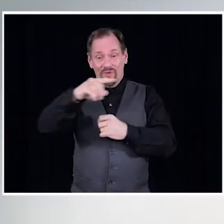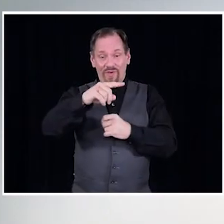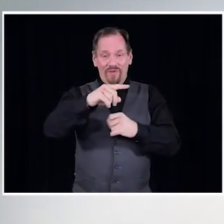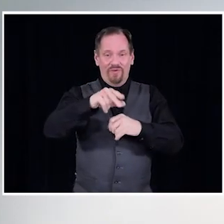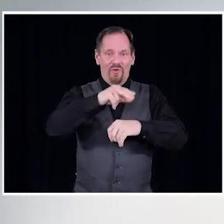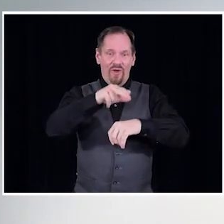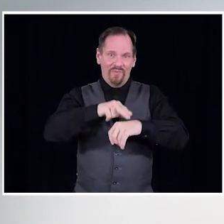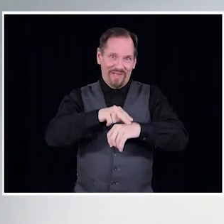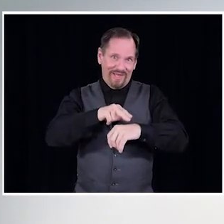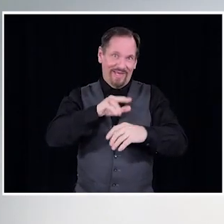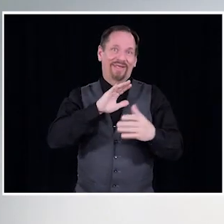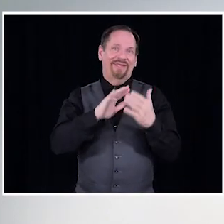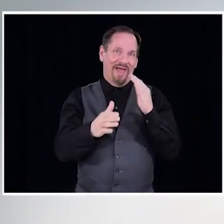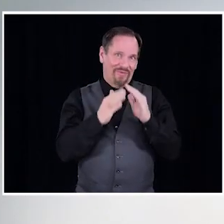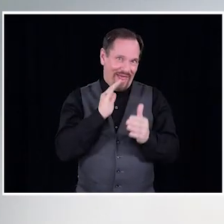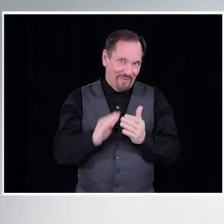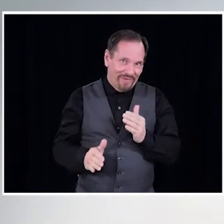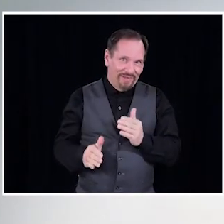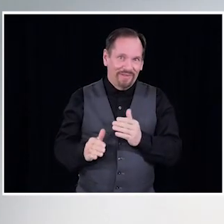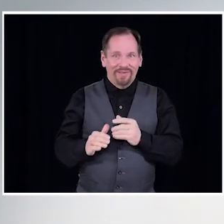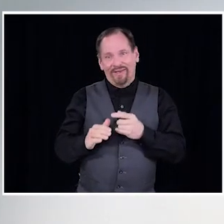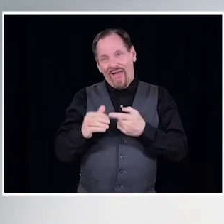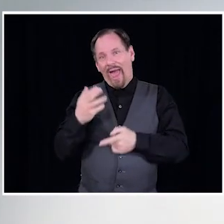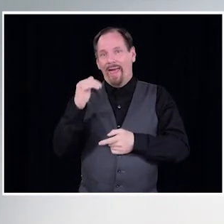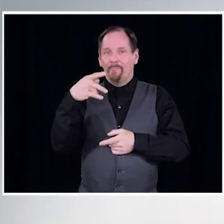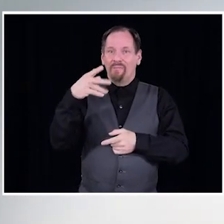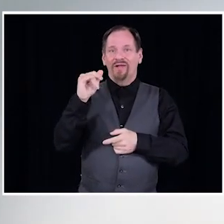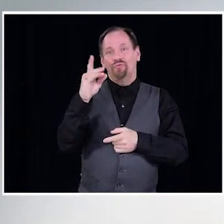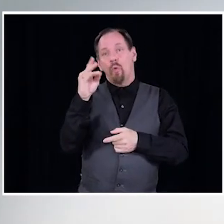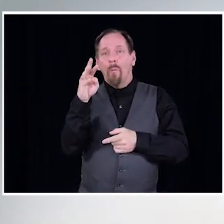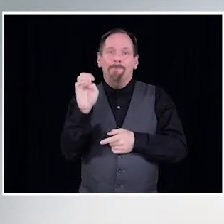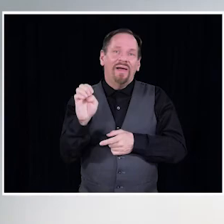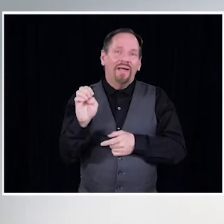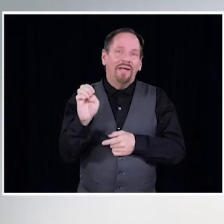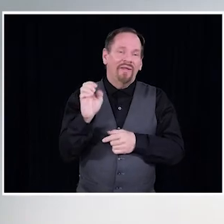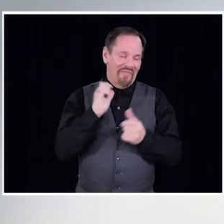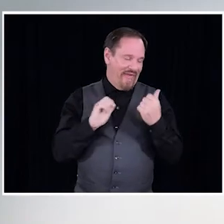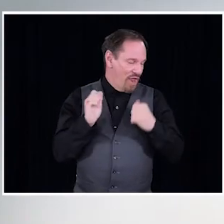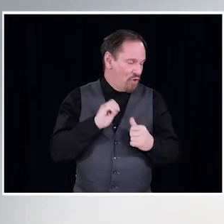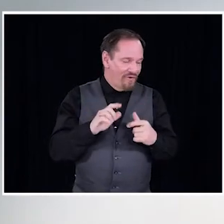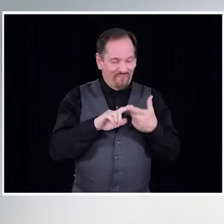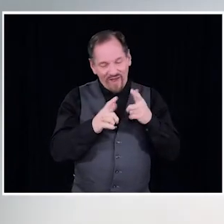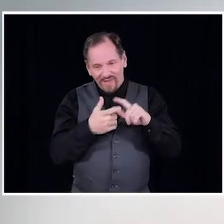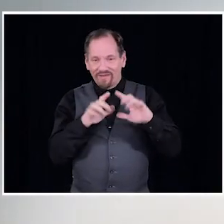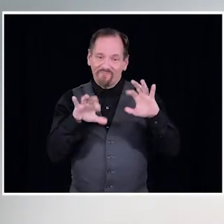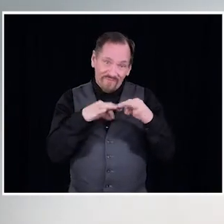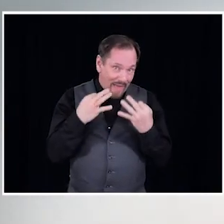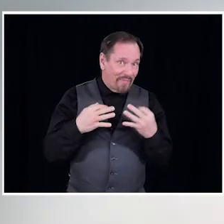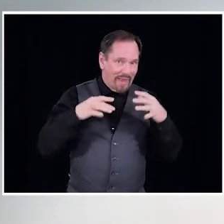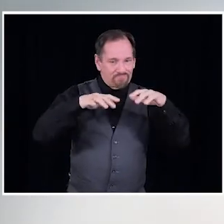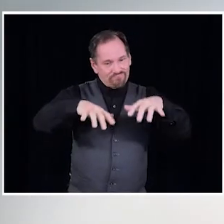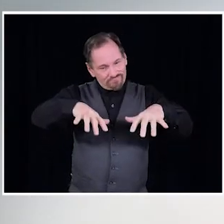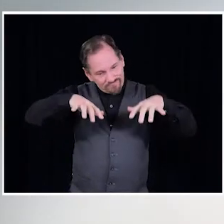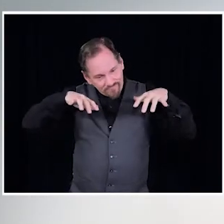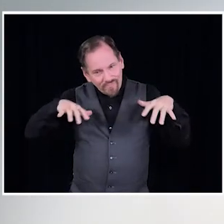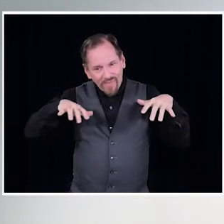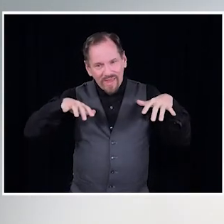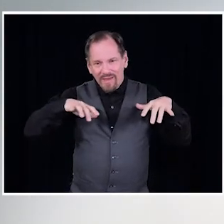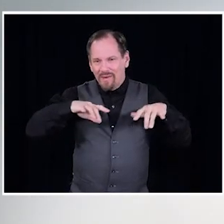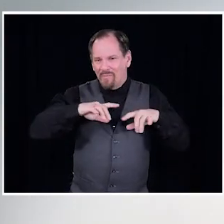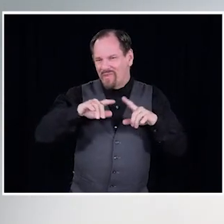would be downtown Baltimore at the Hippodrome Theater with our friends and family looking on, but these are not normal